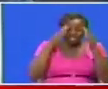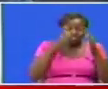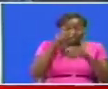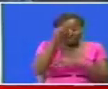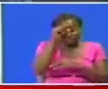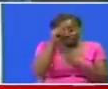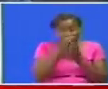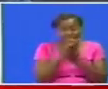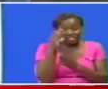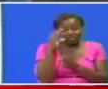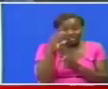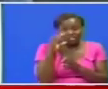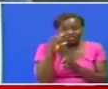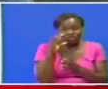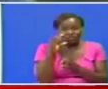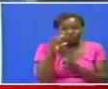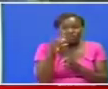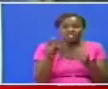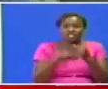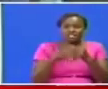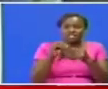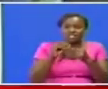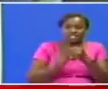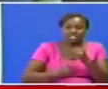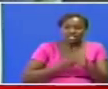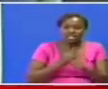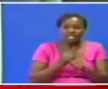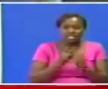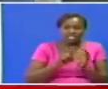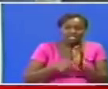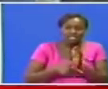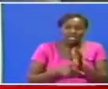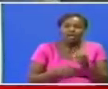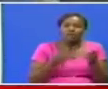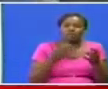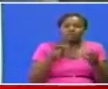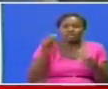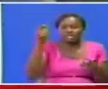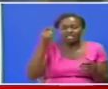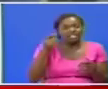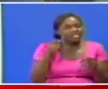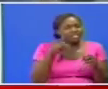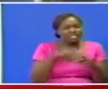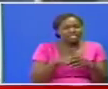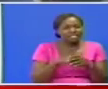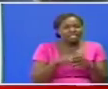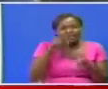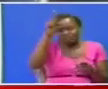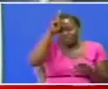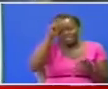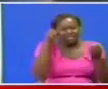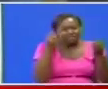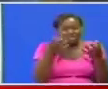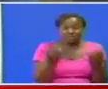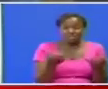and civilization. 60 years later, too many Kenyans in a lot more villages remain forgotten